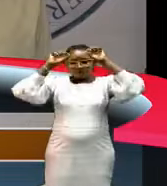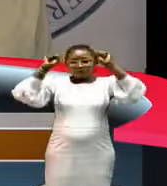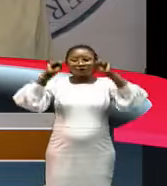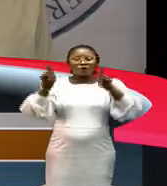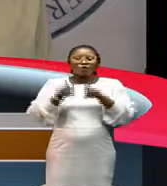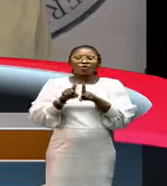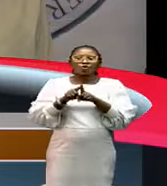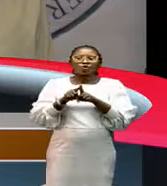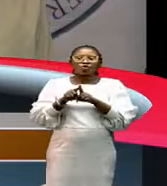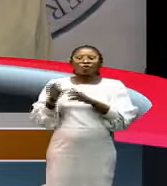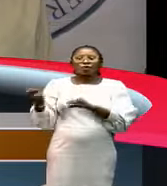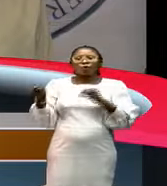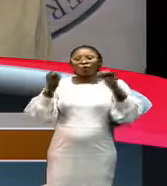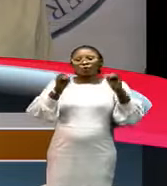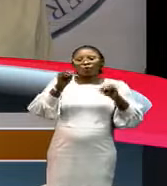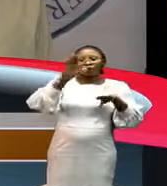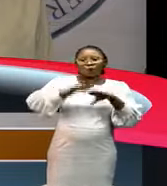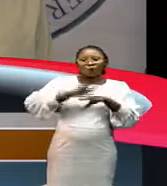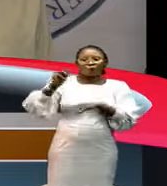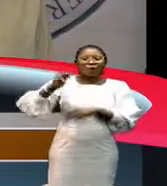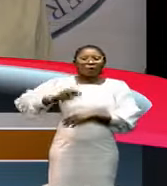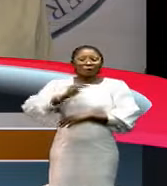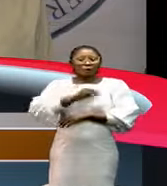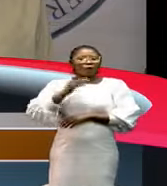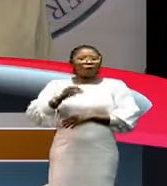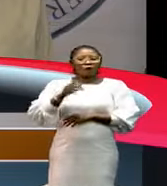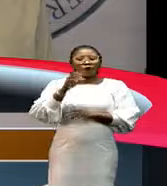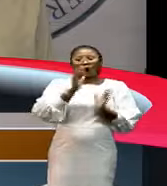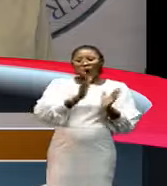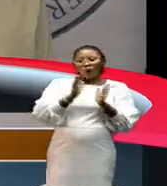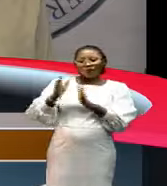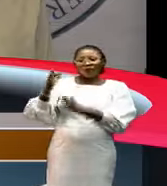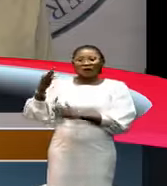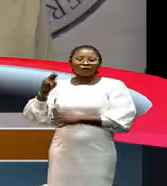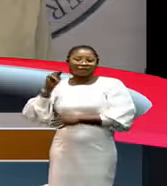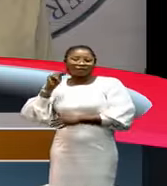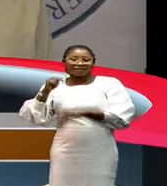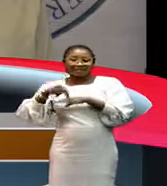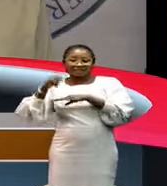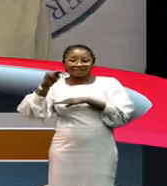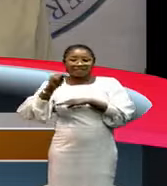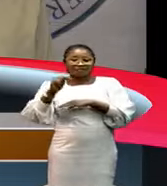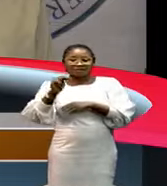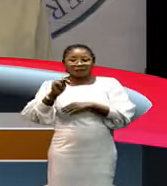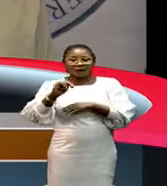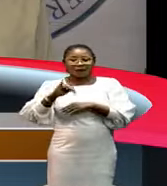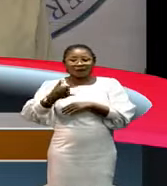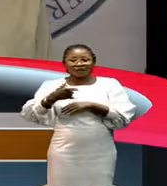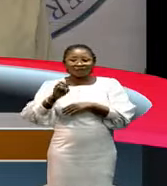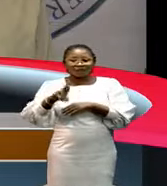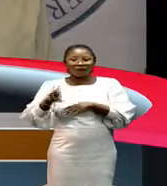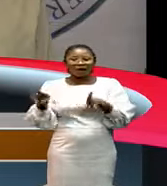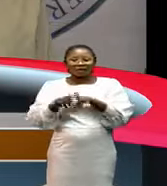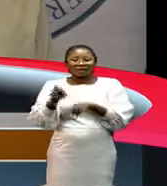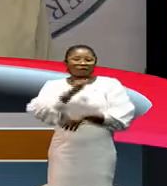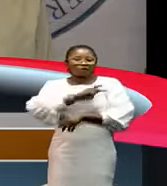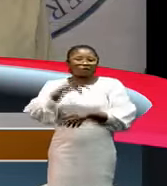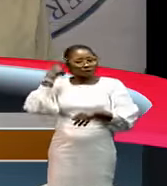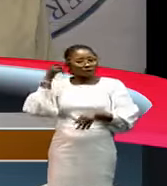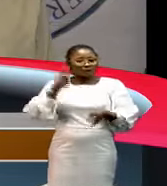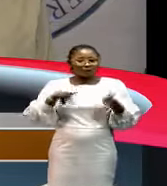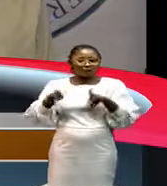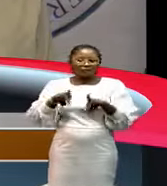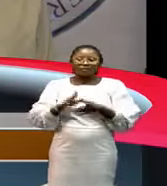also conferred on them Member of the Order of the Niger as part of appreciation on their performance.